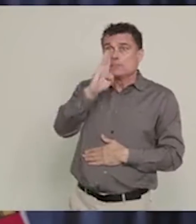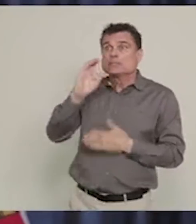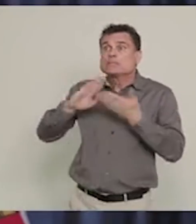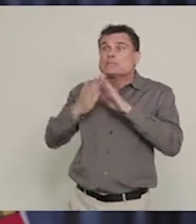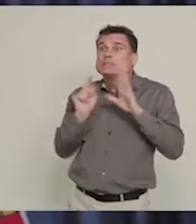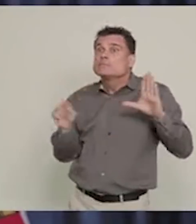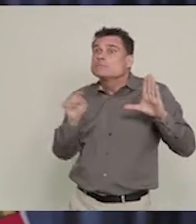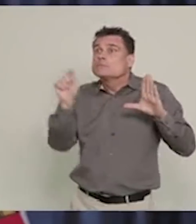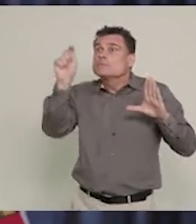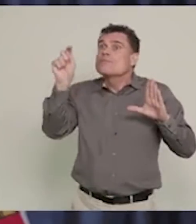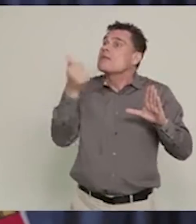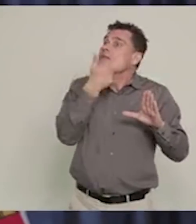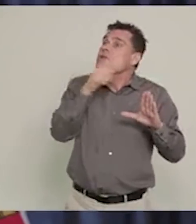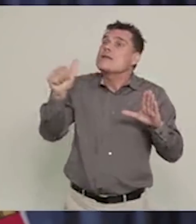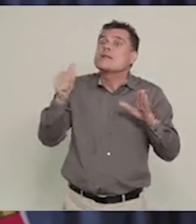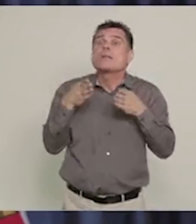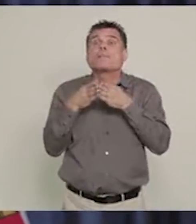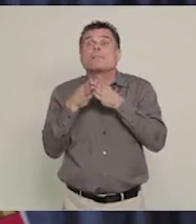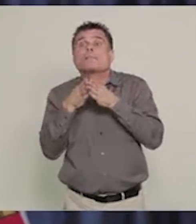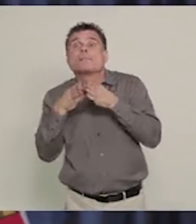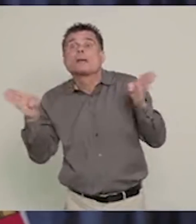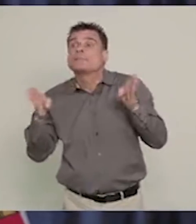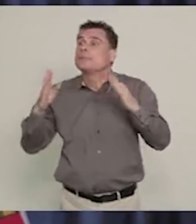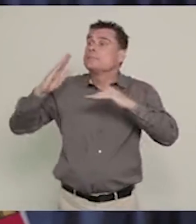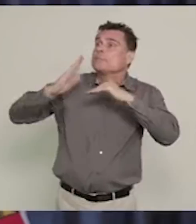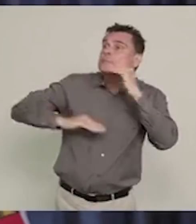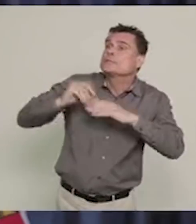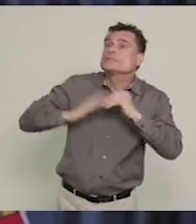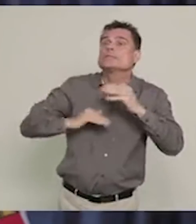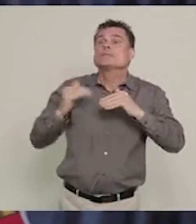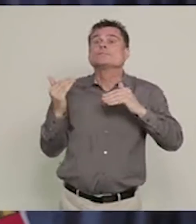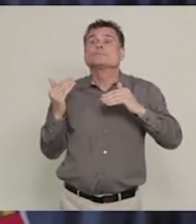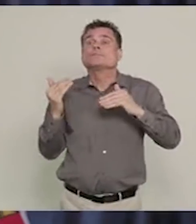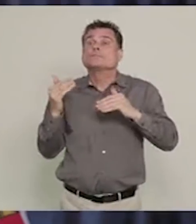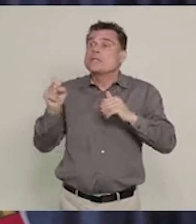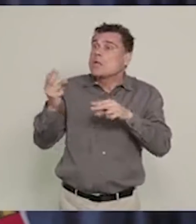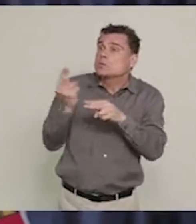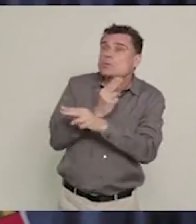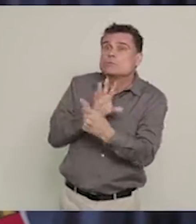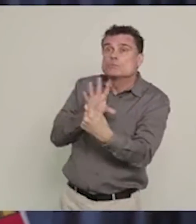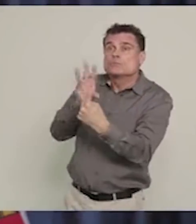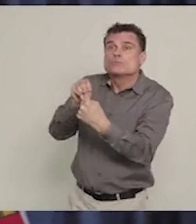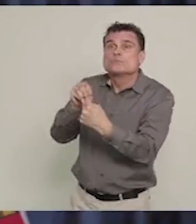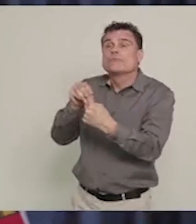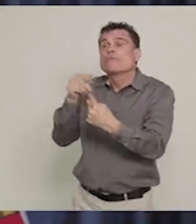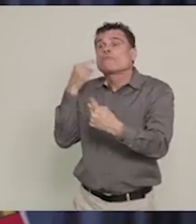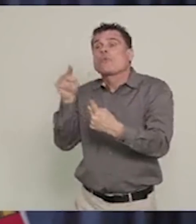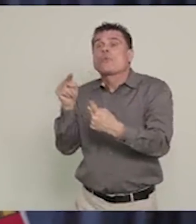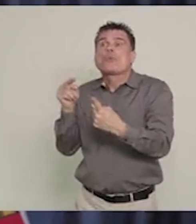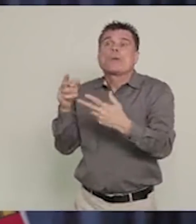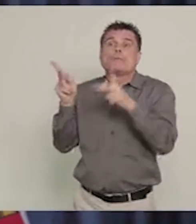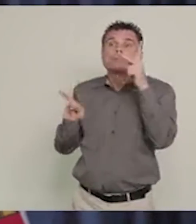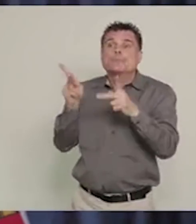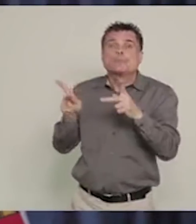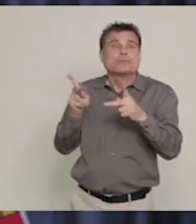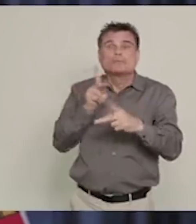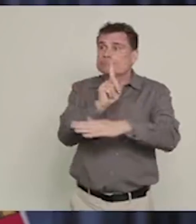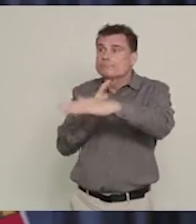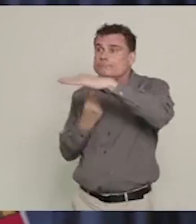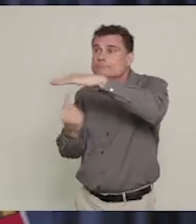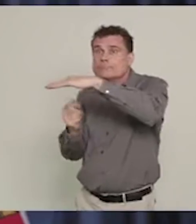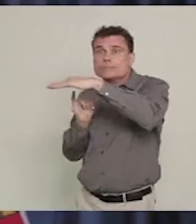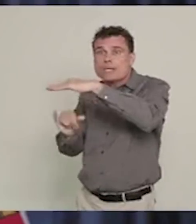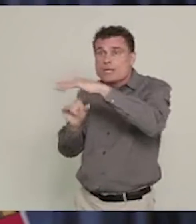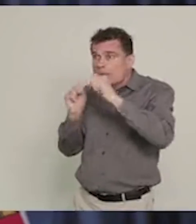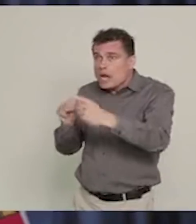pandemic response, including facilities for self-isolation, medical care, and testing. that